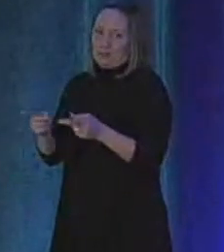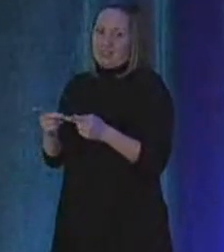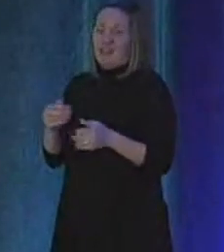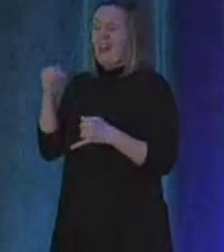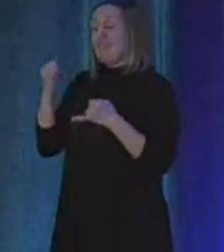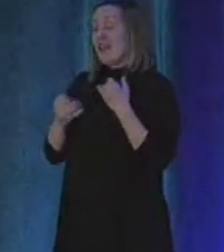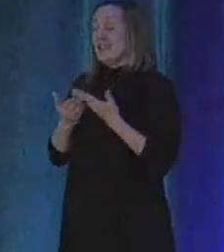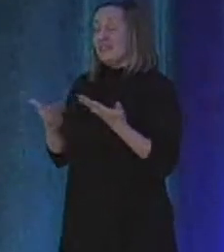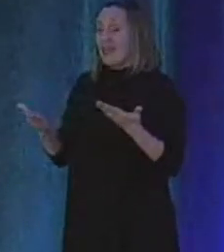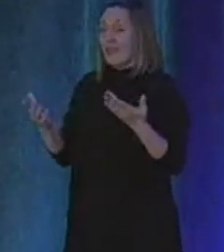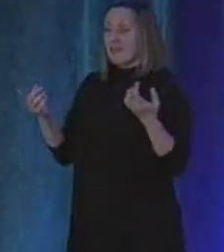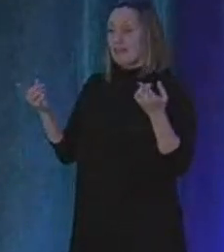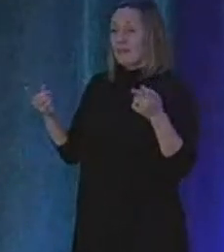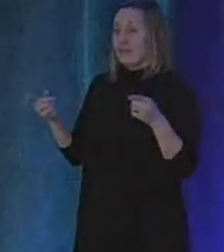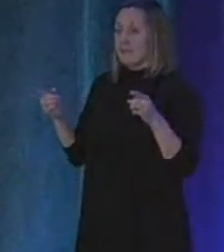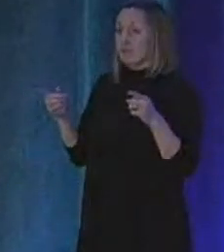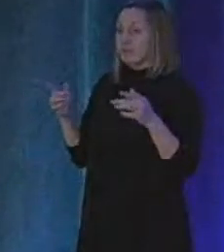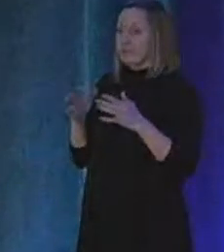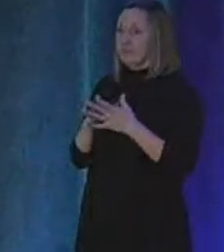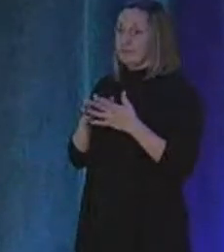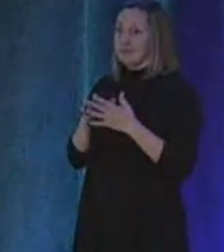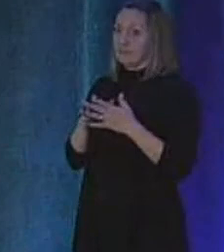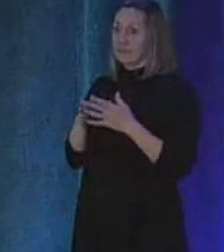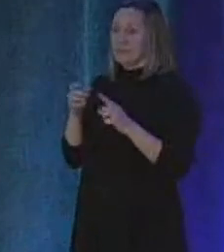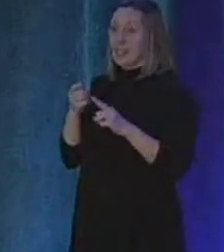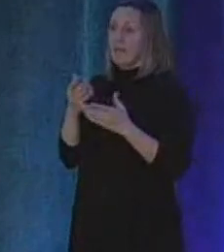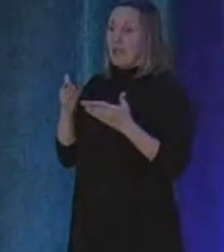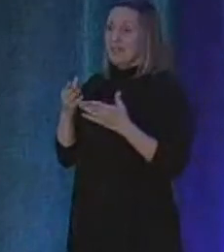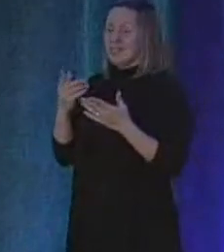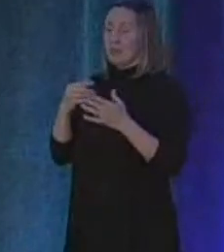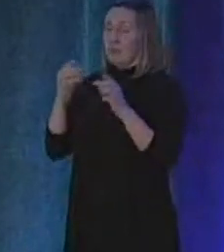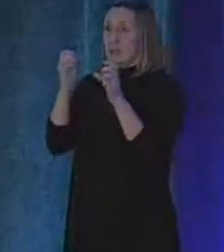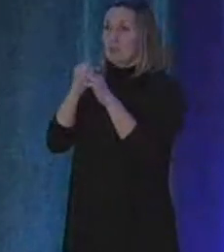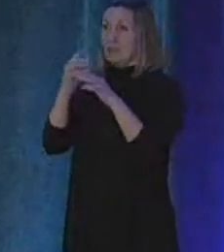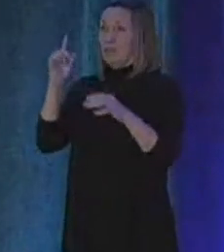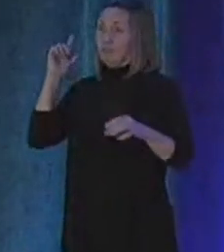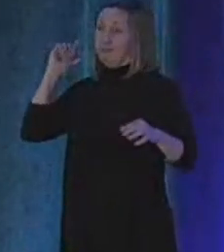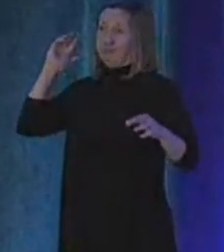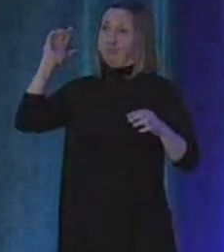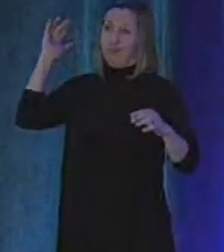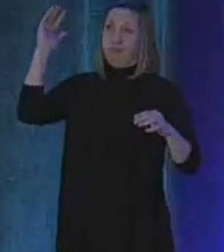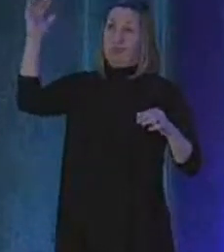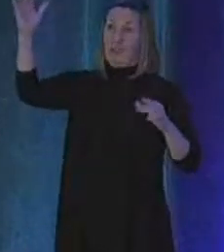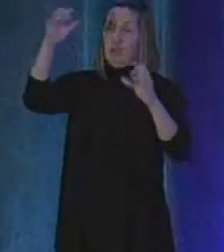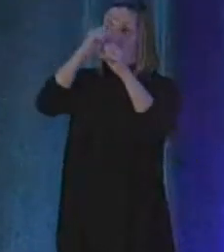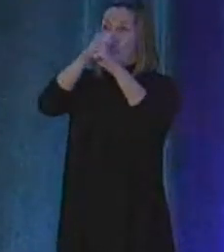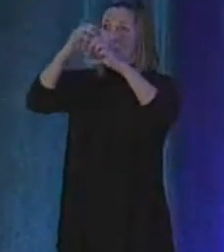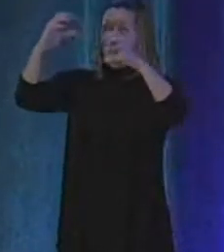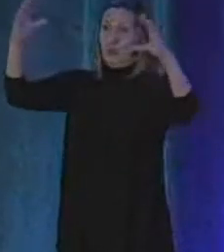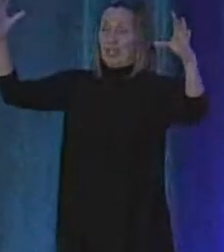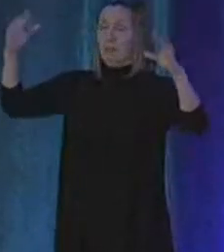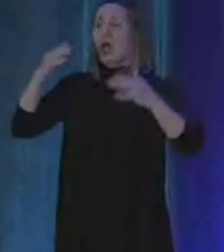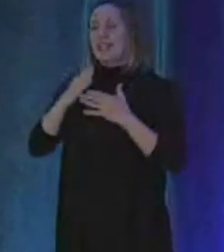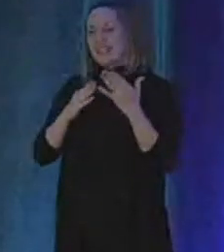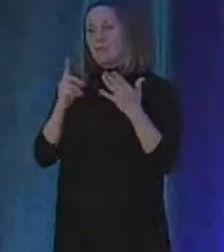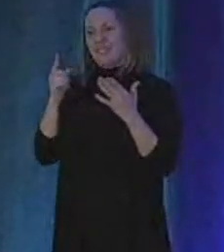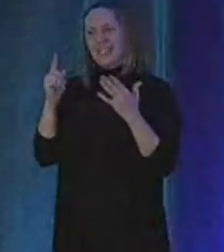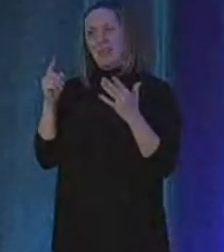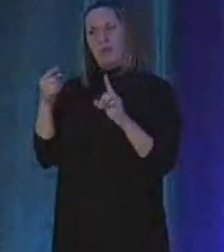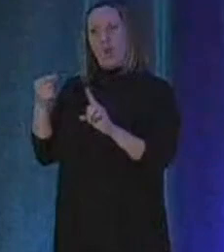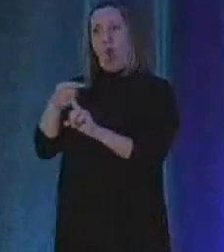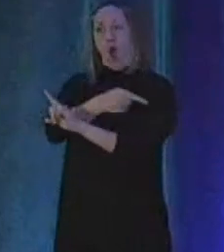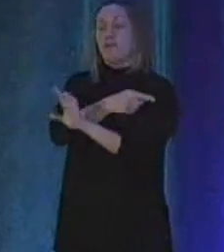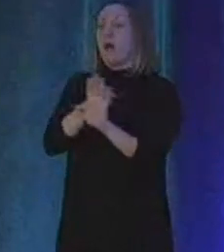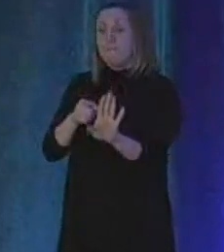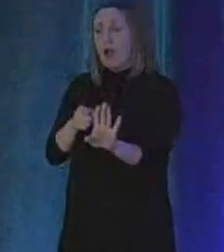is that for some of you, this may sound like a pipe dream. I know that these things can sound pretty far off, but I promise